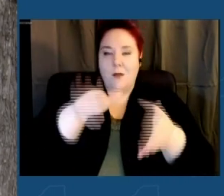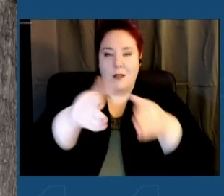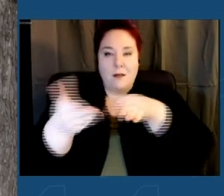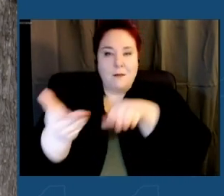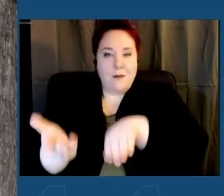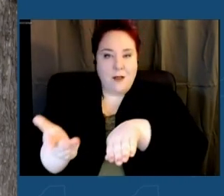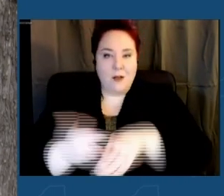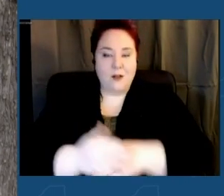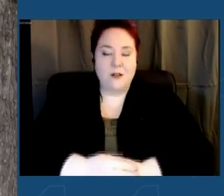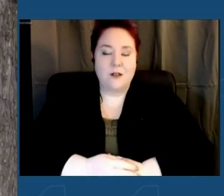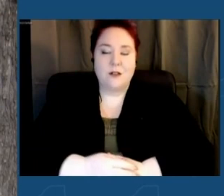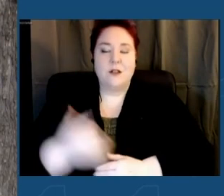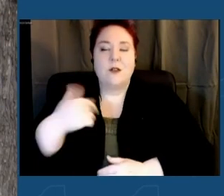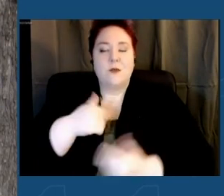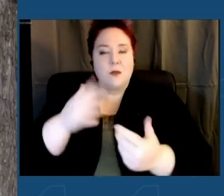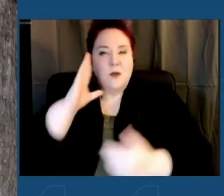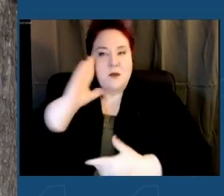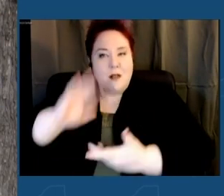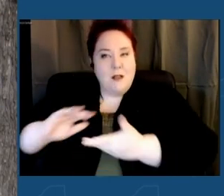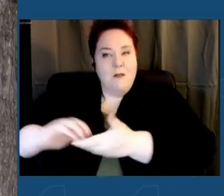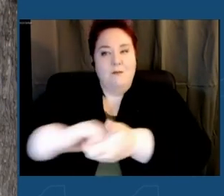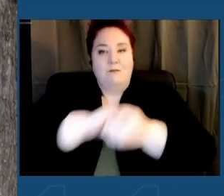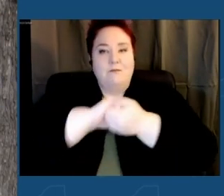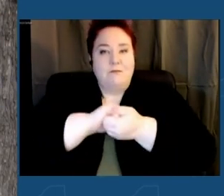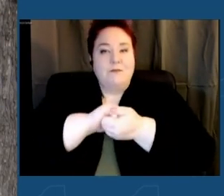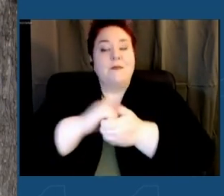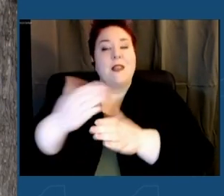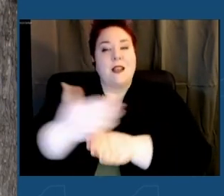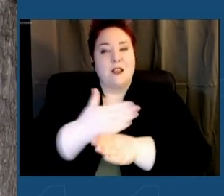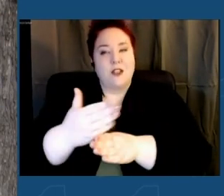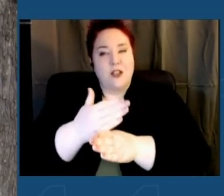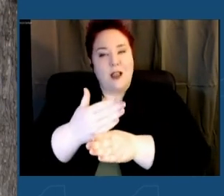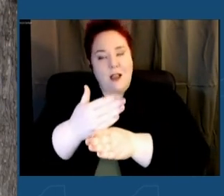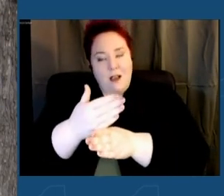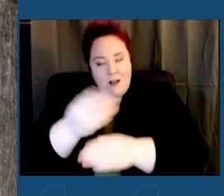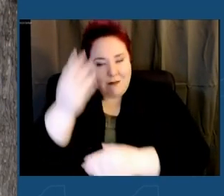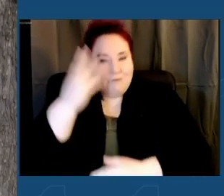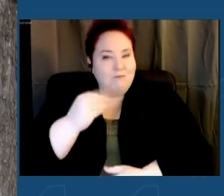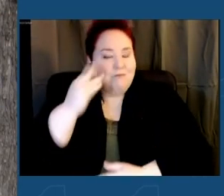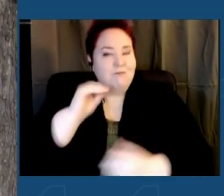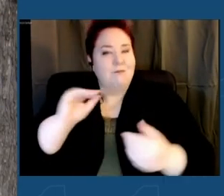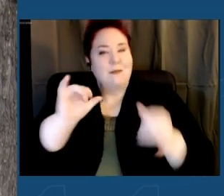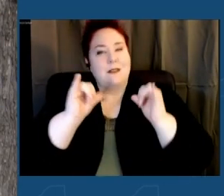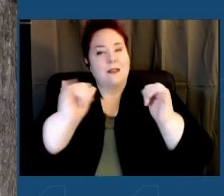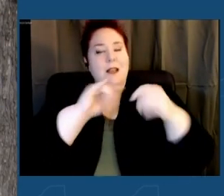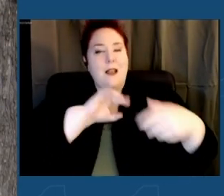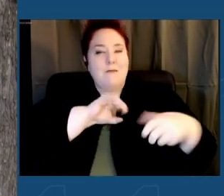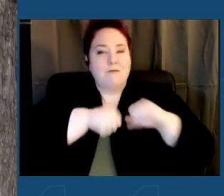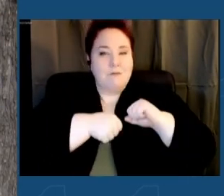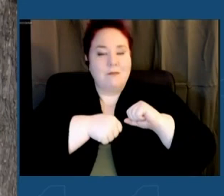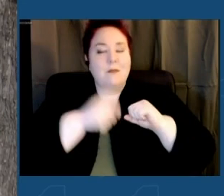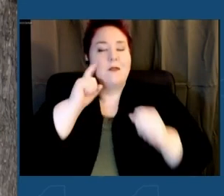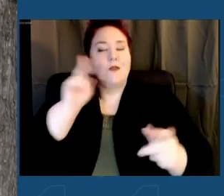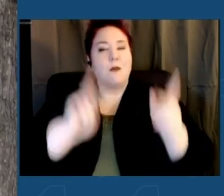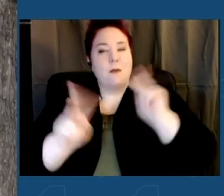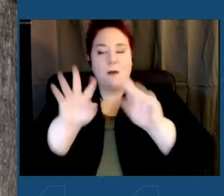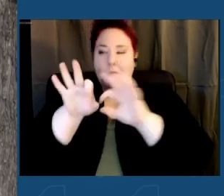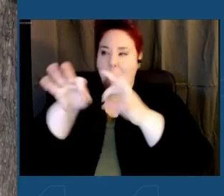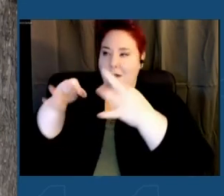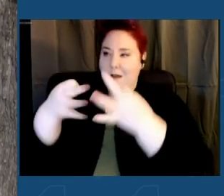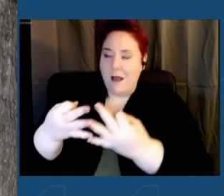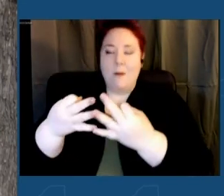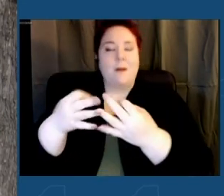in solidarity and shared grief with the families and friends of those people, recognize